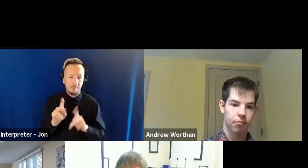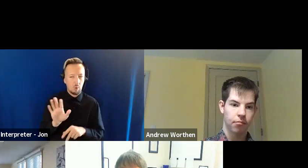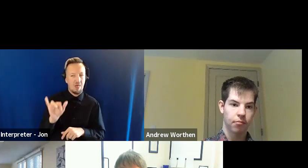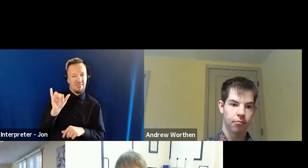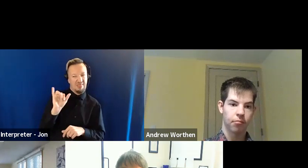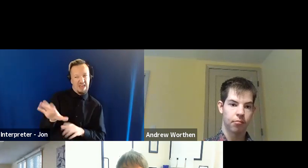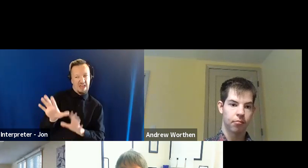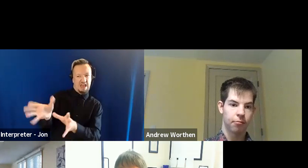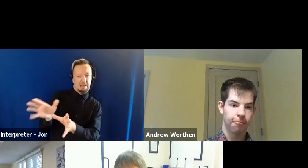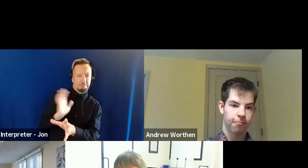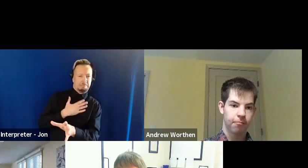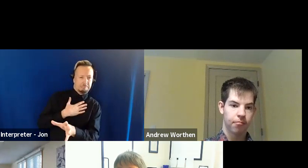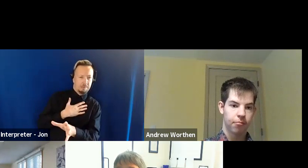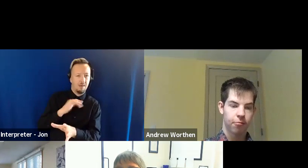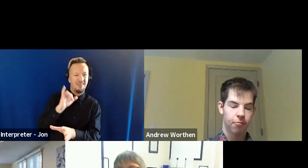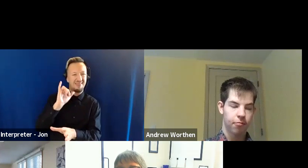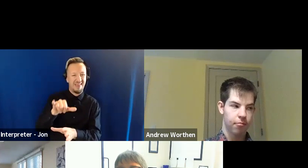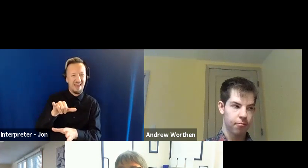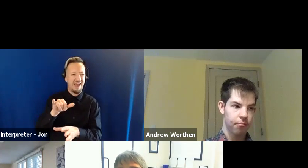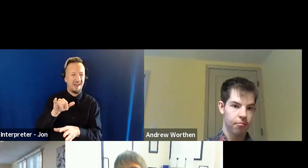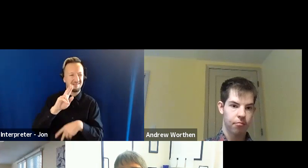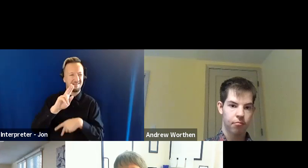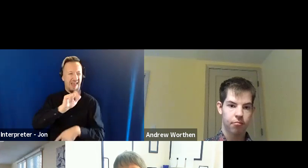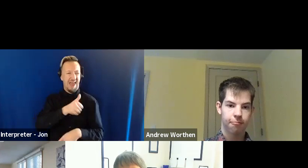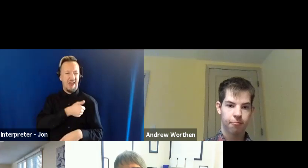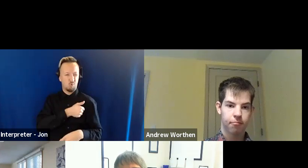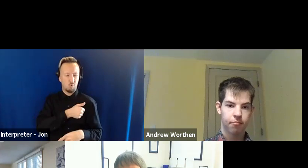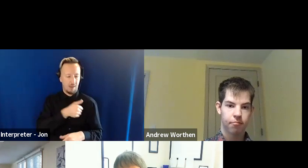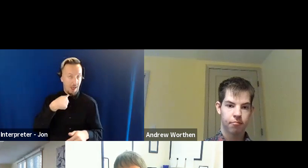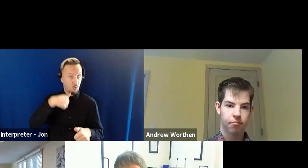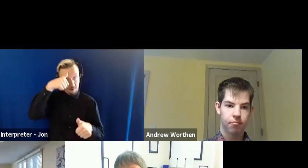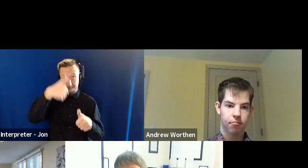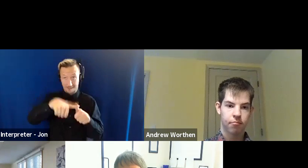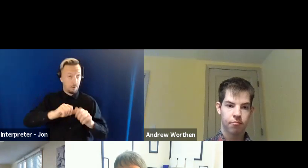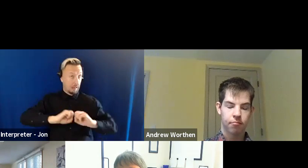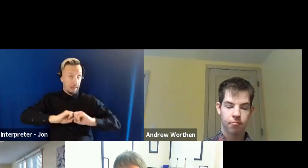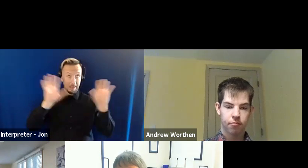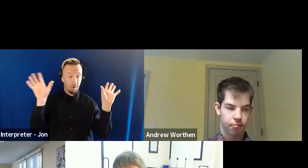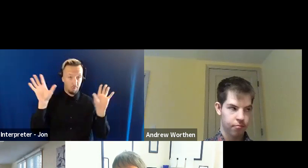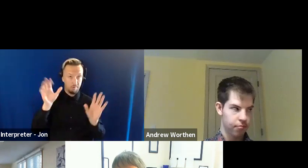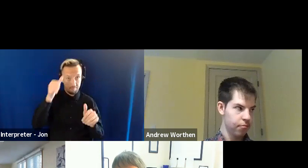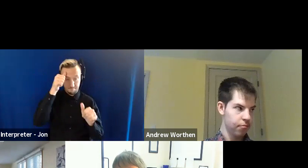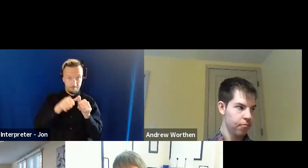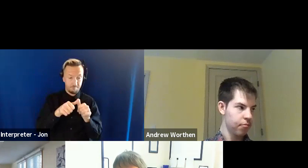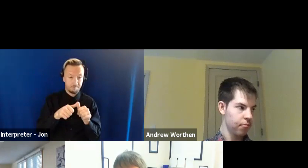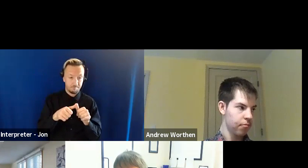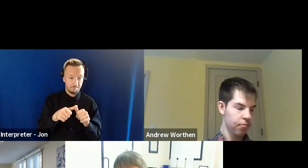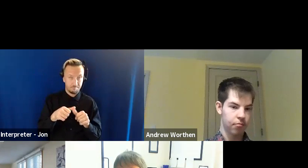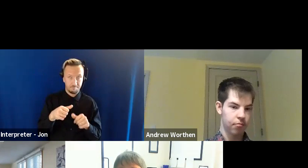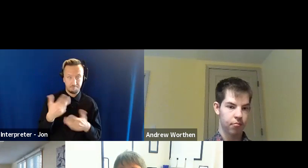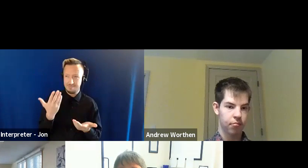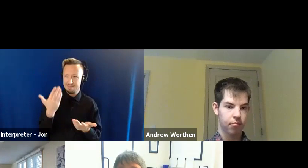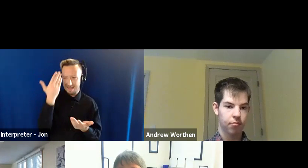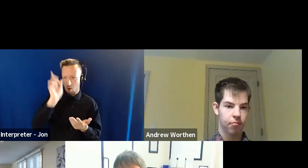you know, X, Y, and Z, those people. And I can remember clearly when somebody, and I do not know where